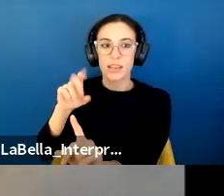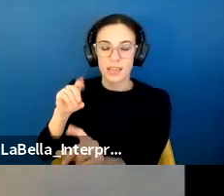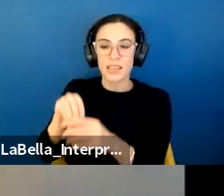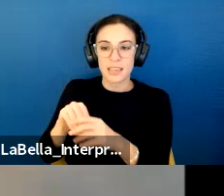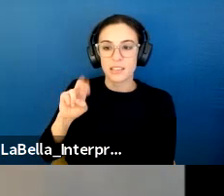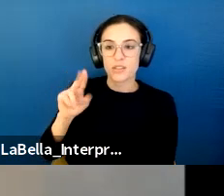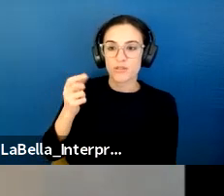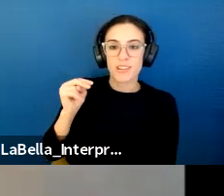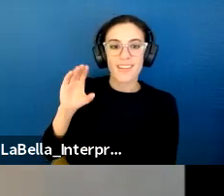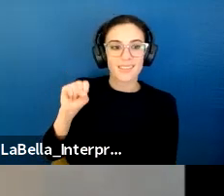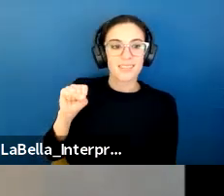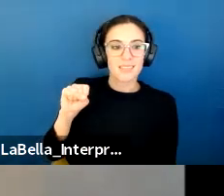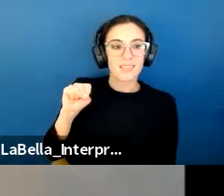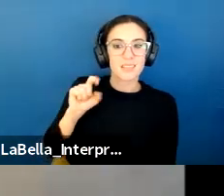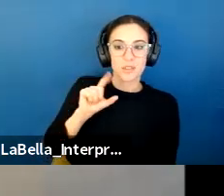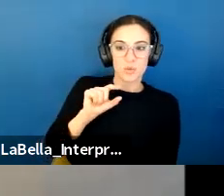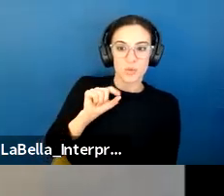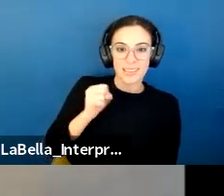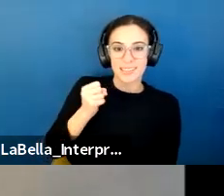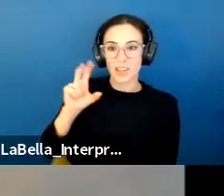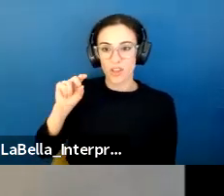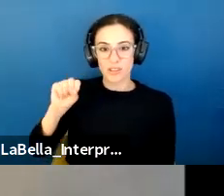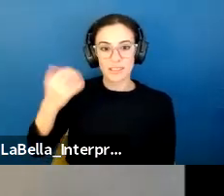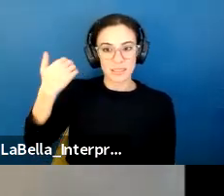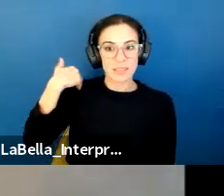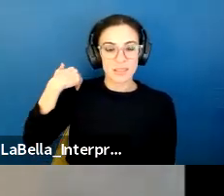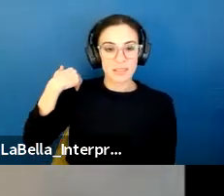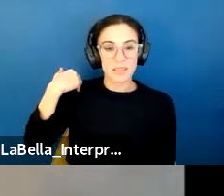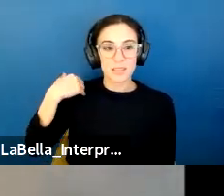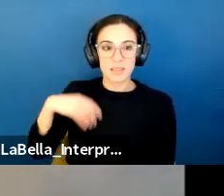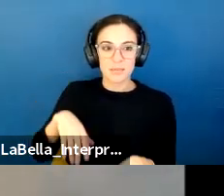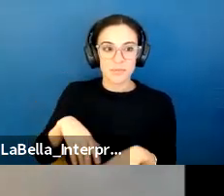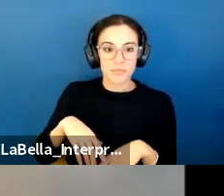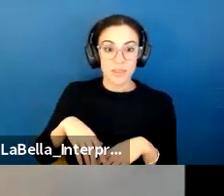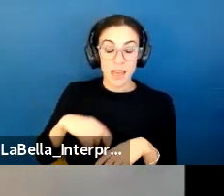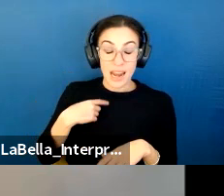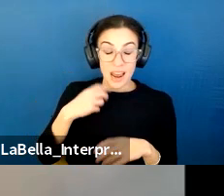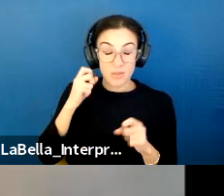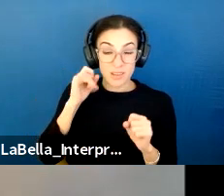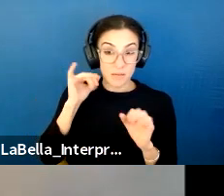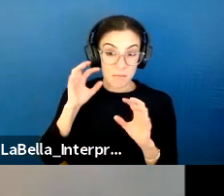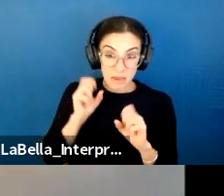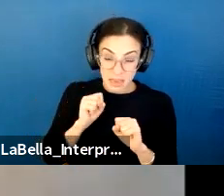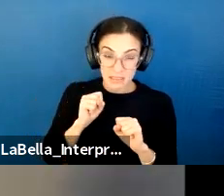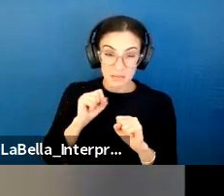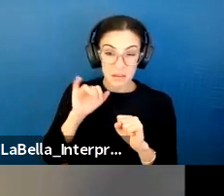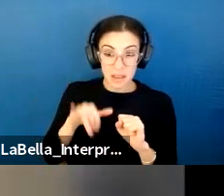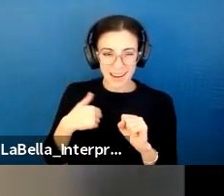30s. And I was actually amazed by that. And I don't know why I was, but I